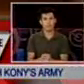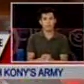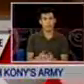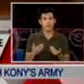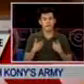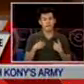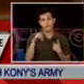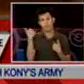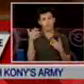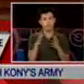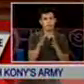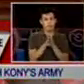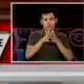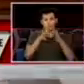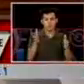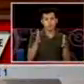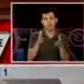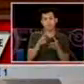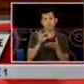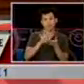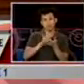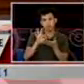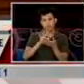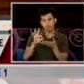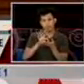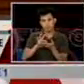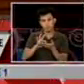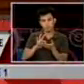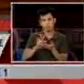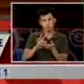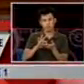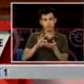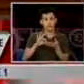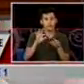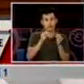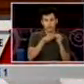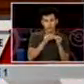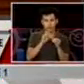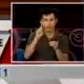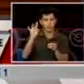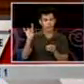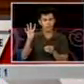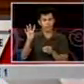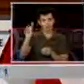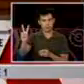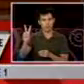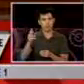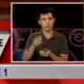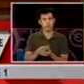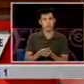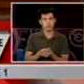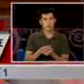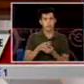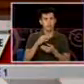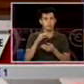There's another major account, Your Honor. This is account number 1842. Bank of